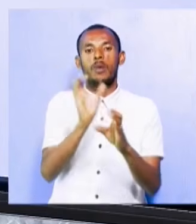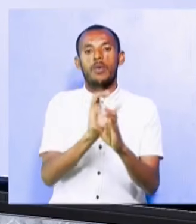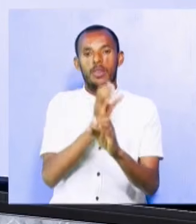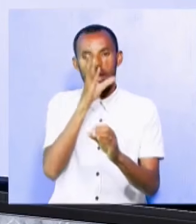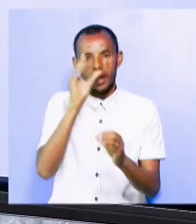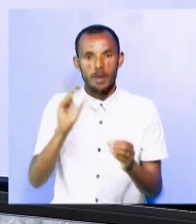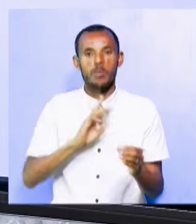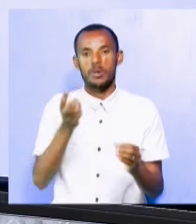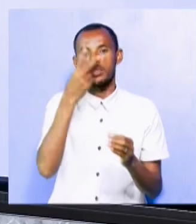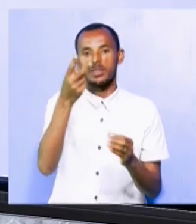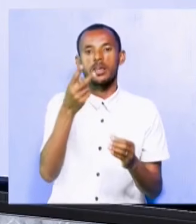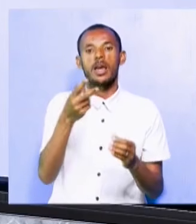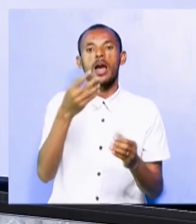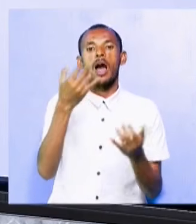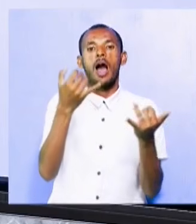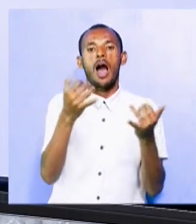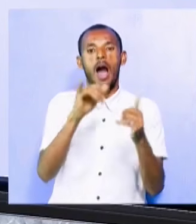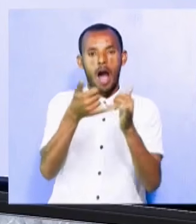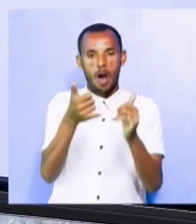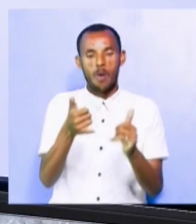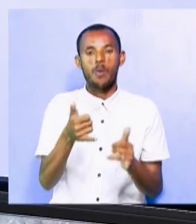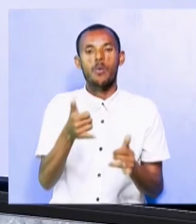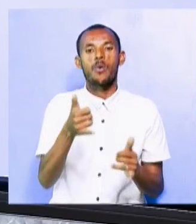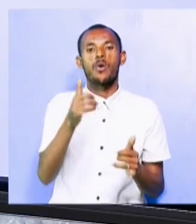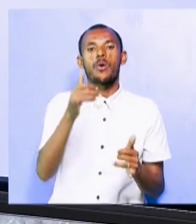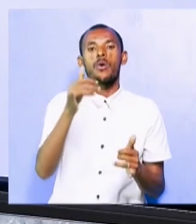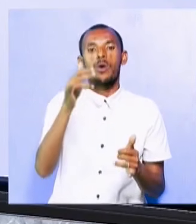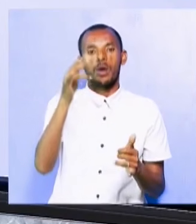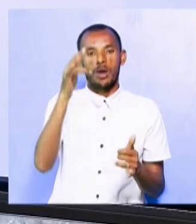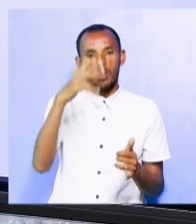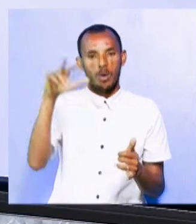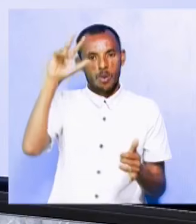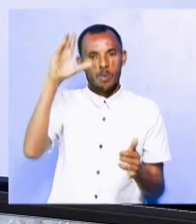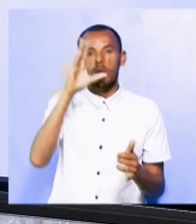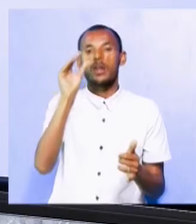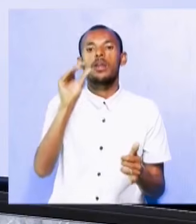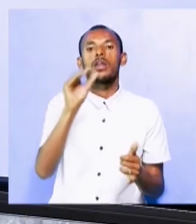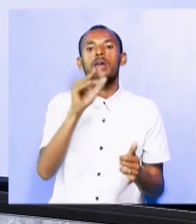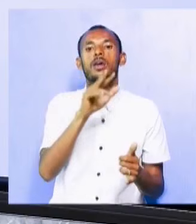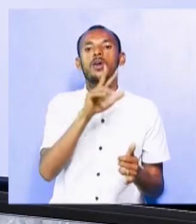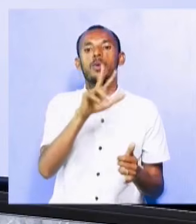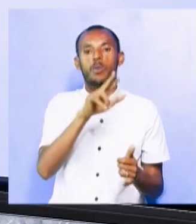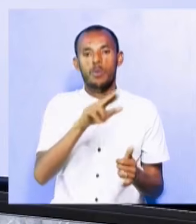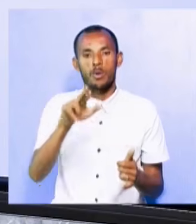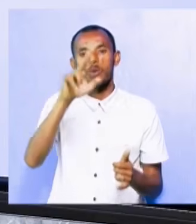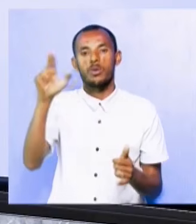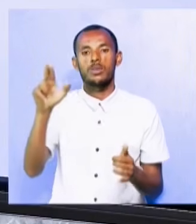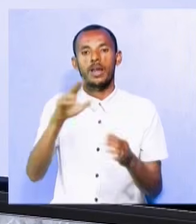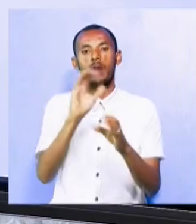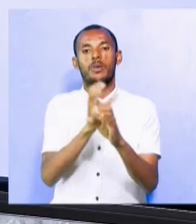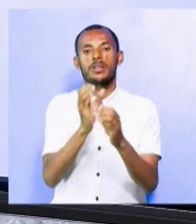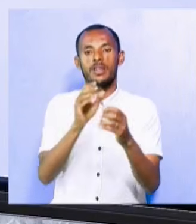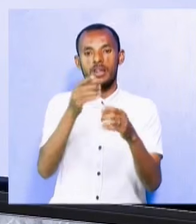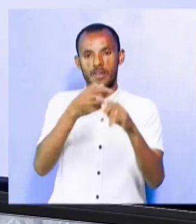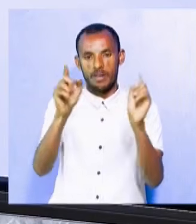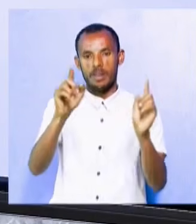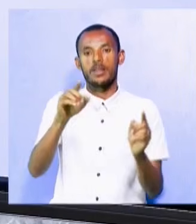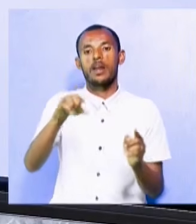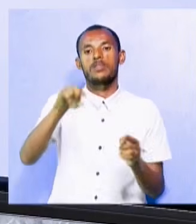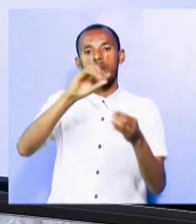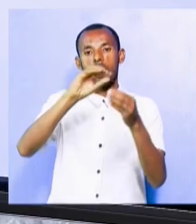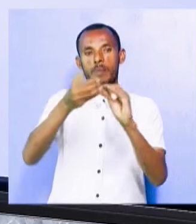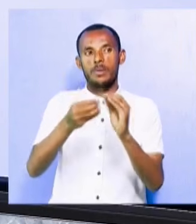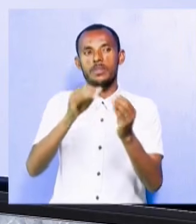also how cubes and cube roots can be calculated for different rational numbers. Okay, that was